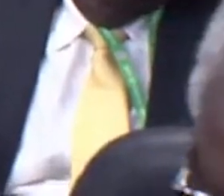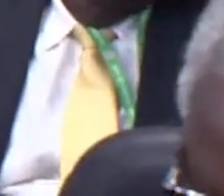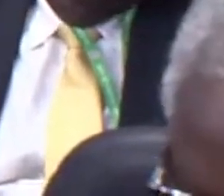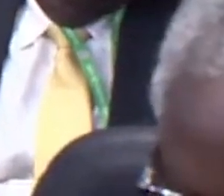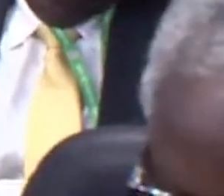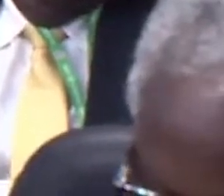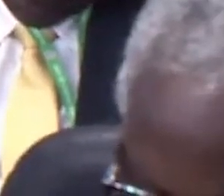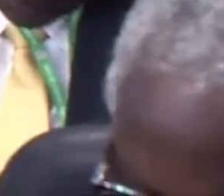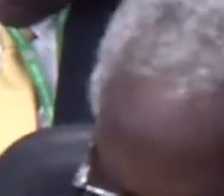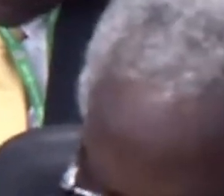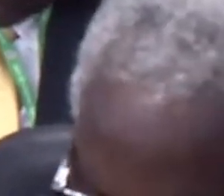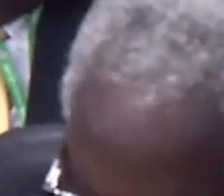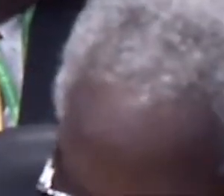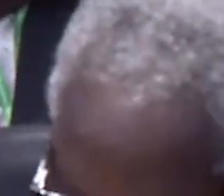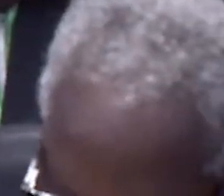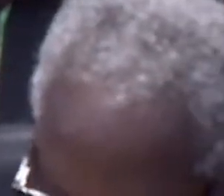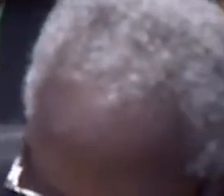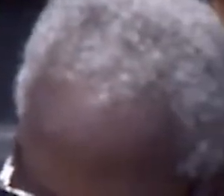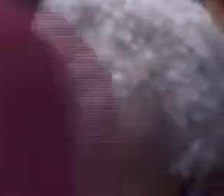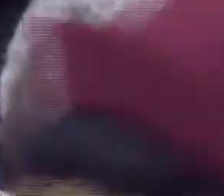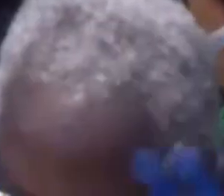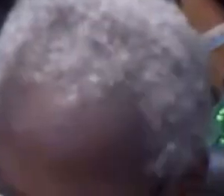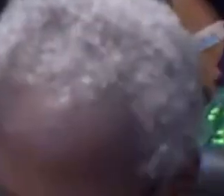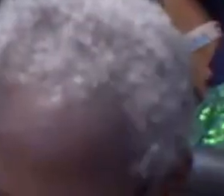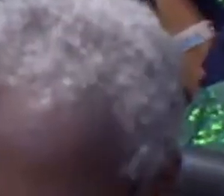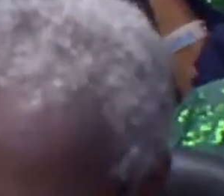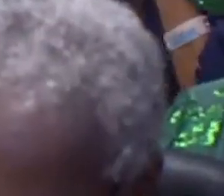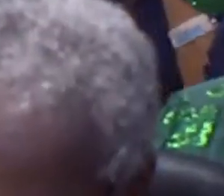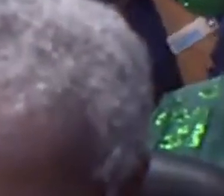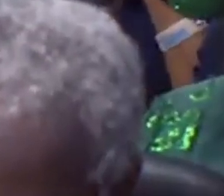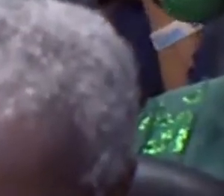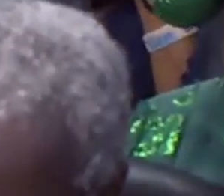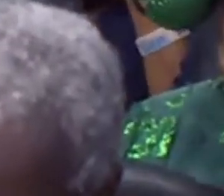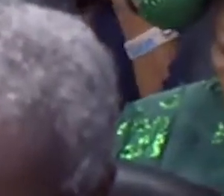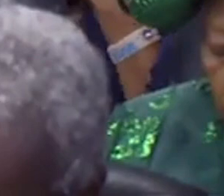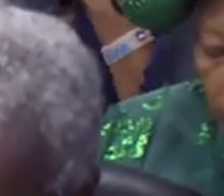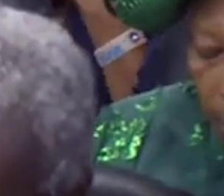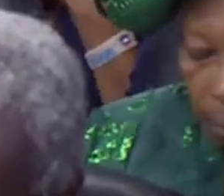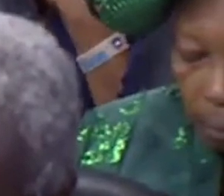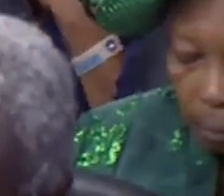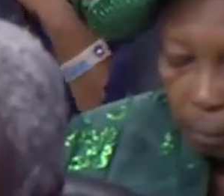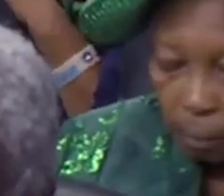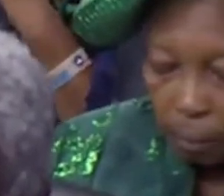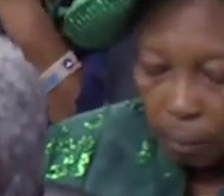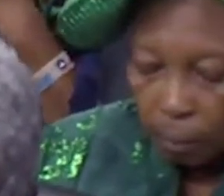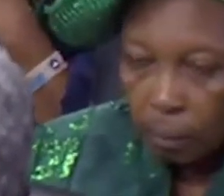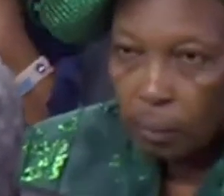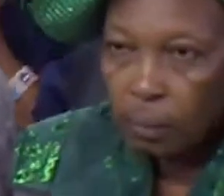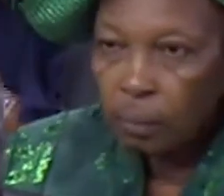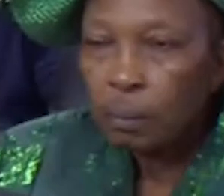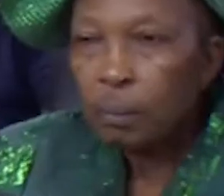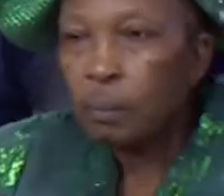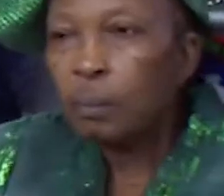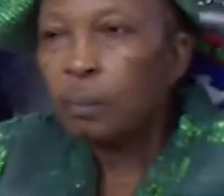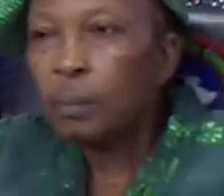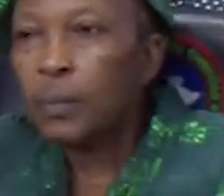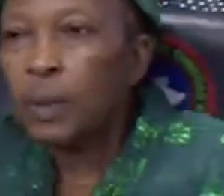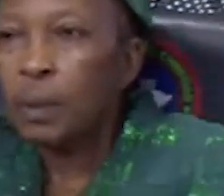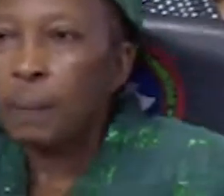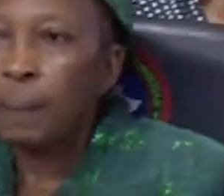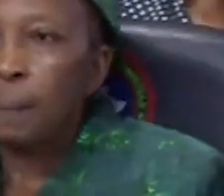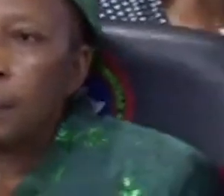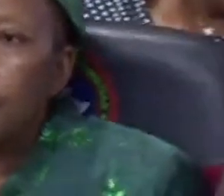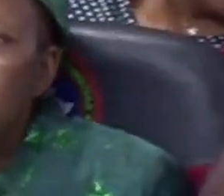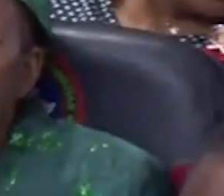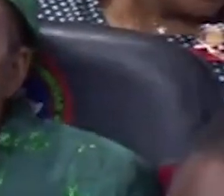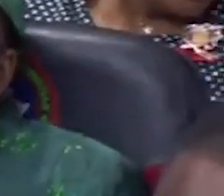you are witnesses, you need to refuel. Jesus, our Savior, told us in Matthew